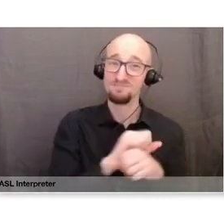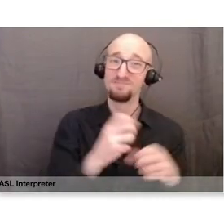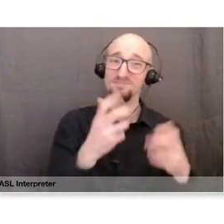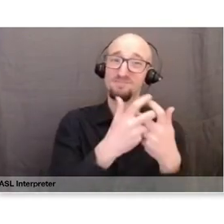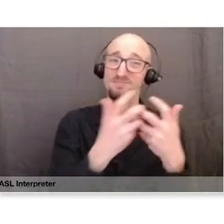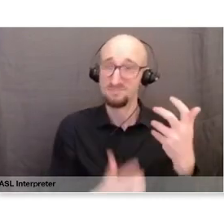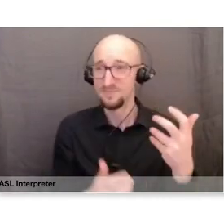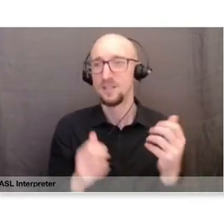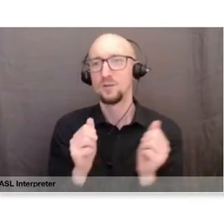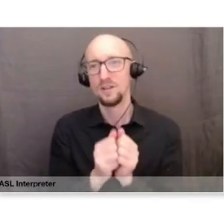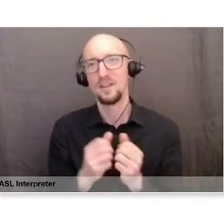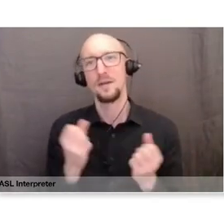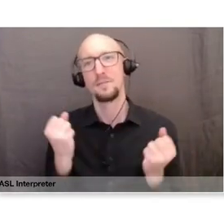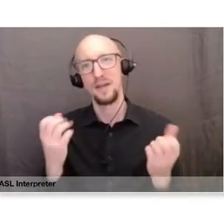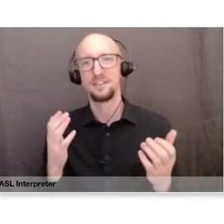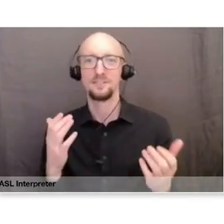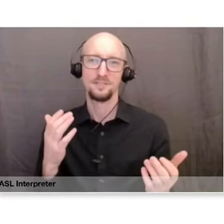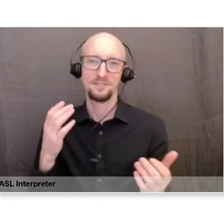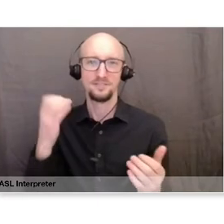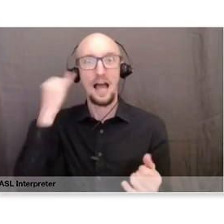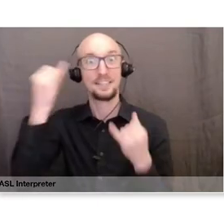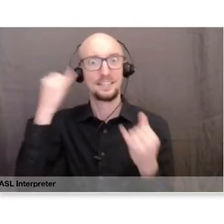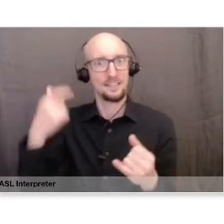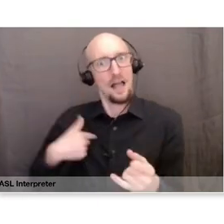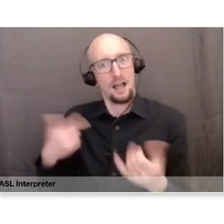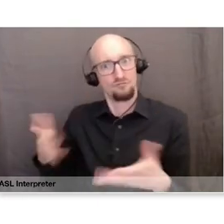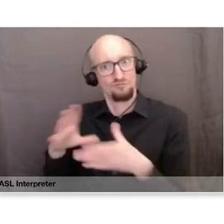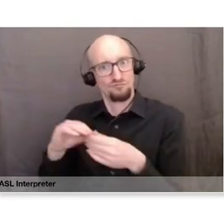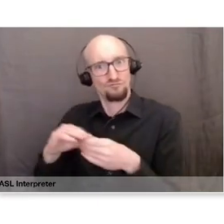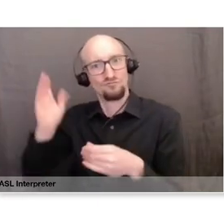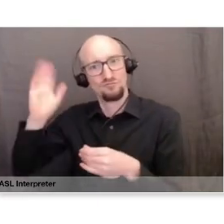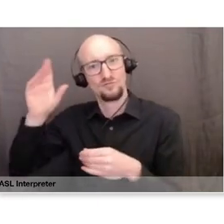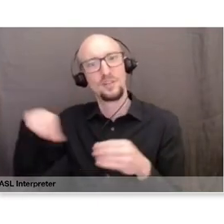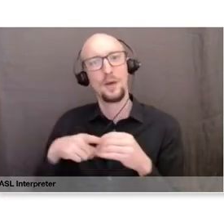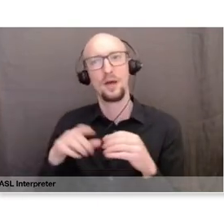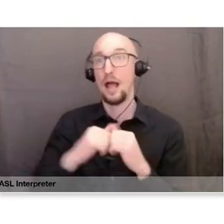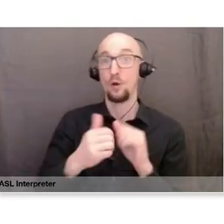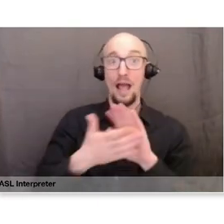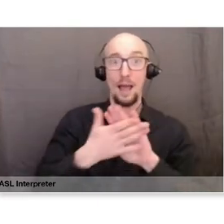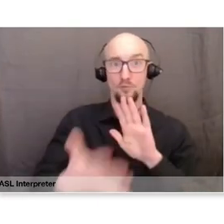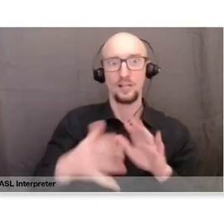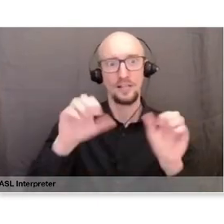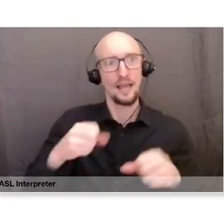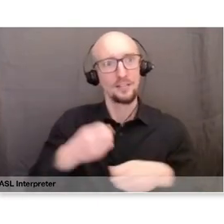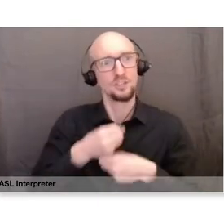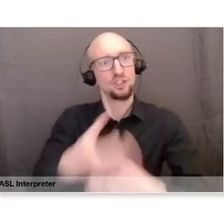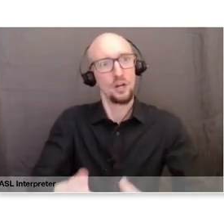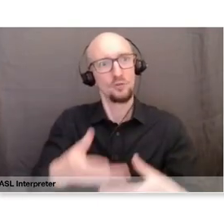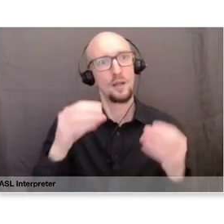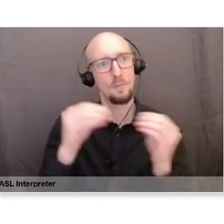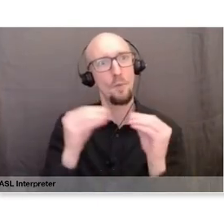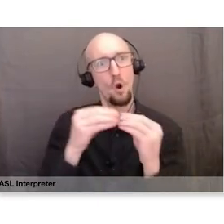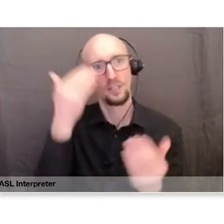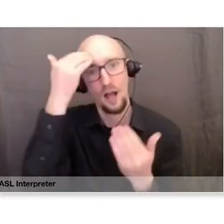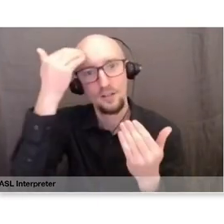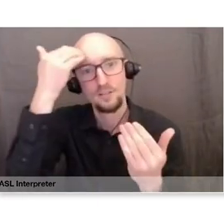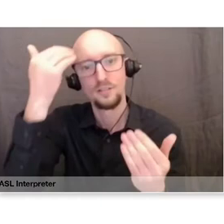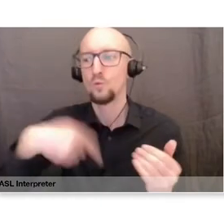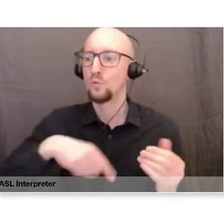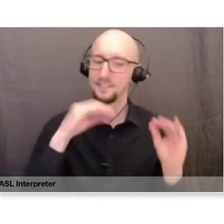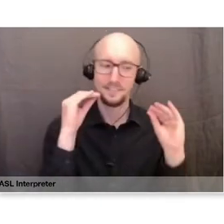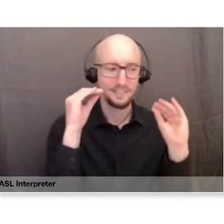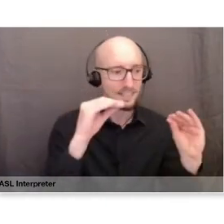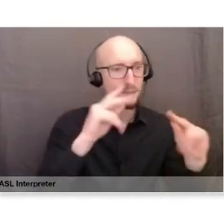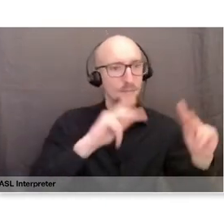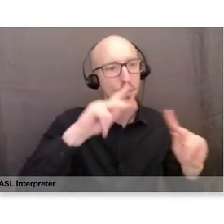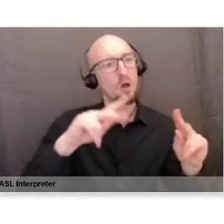that I talked about with regards to how, you know, abstractions can be generative, right? We teach people kind of the analytical